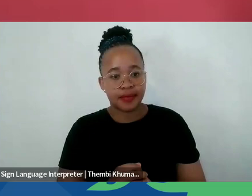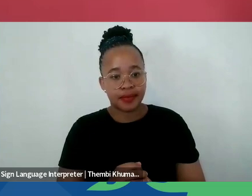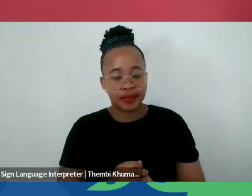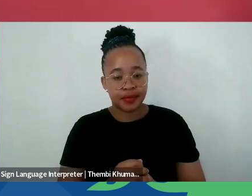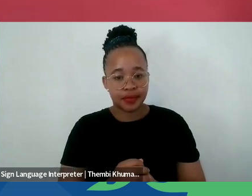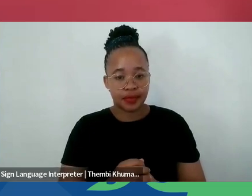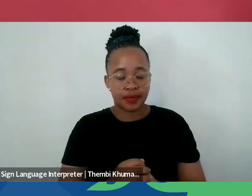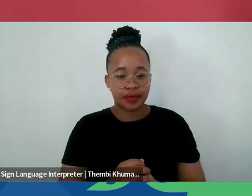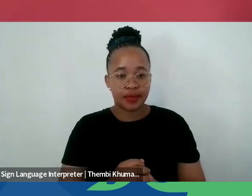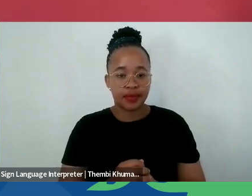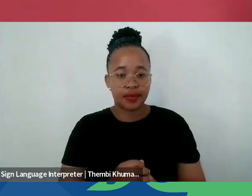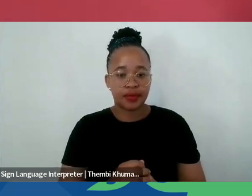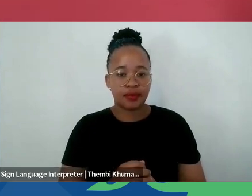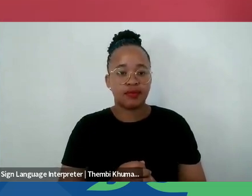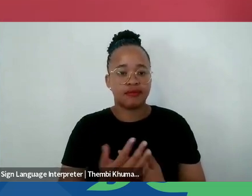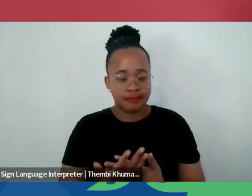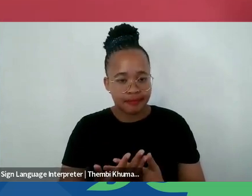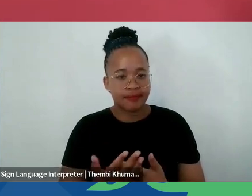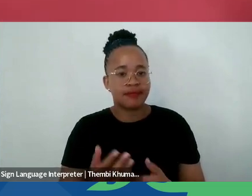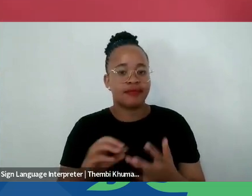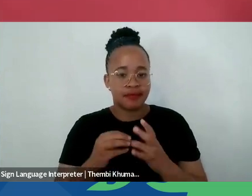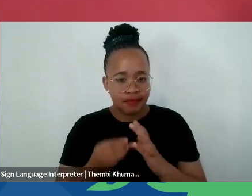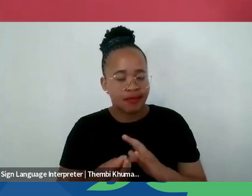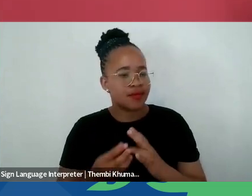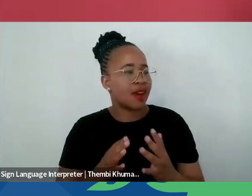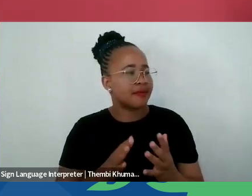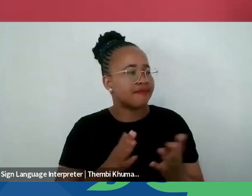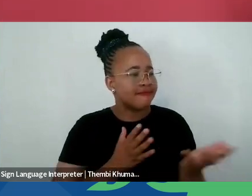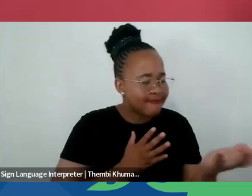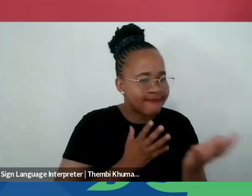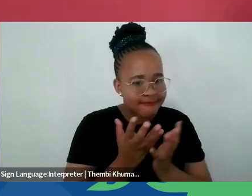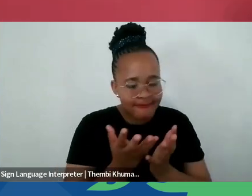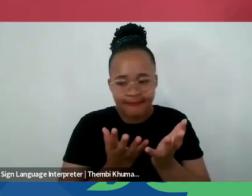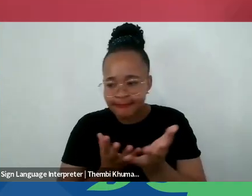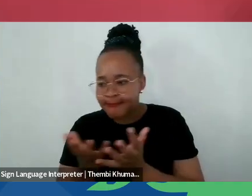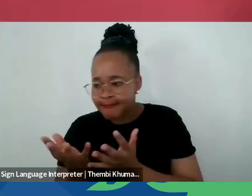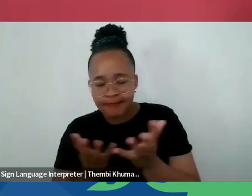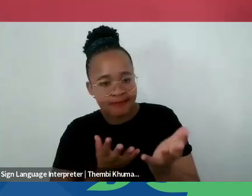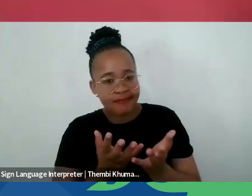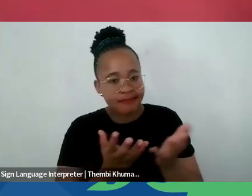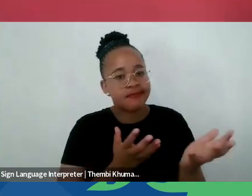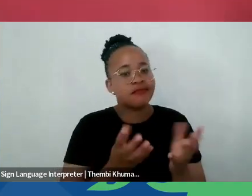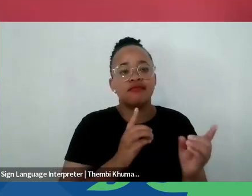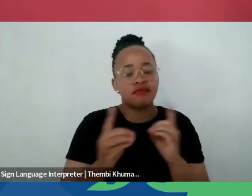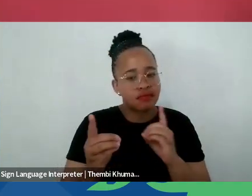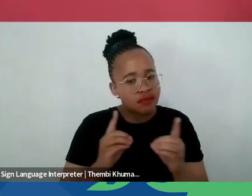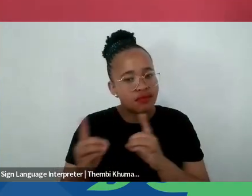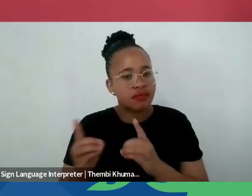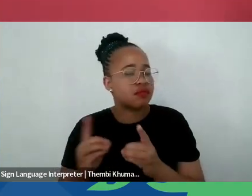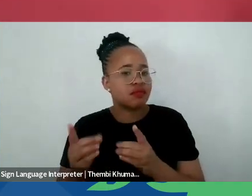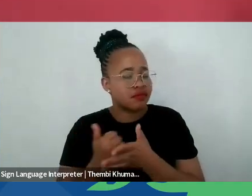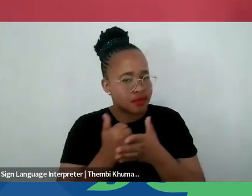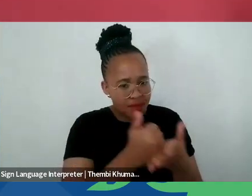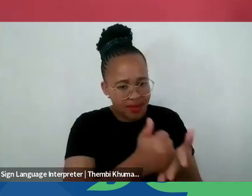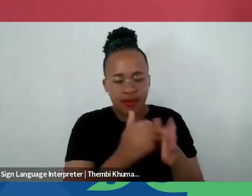an approach of an engagement, which is, first contact, what are practical things